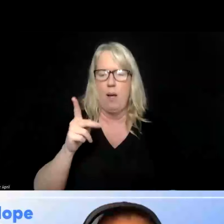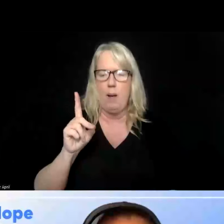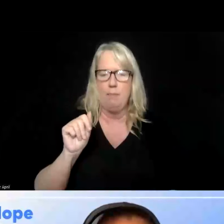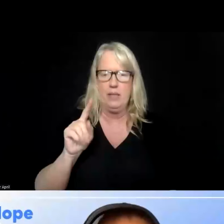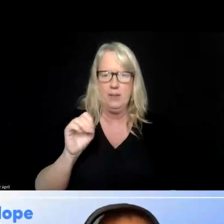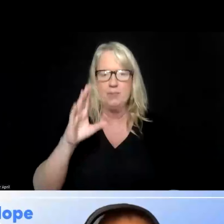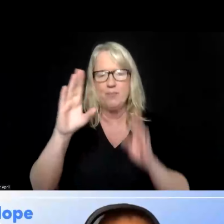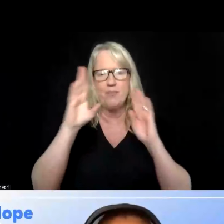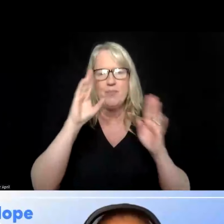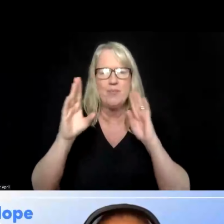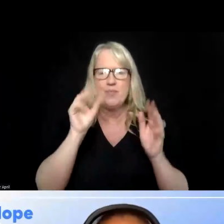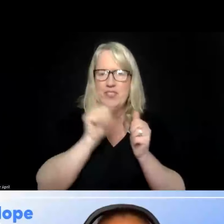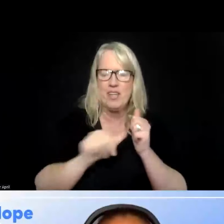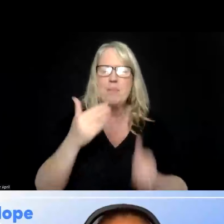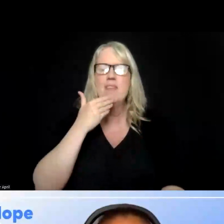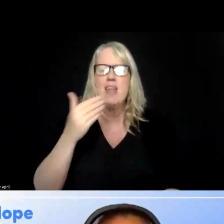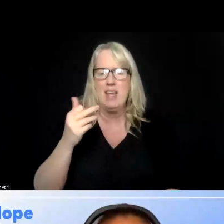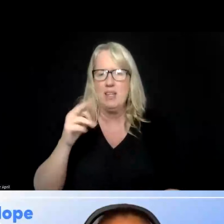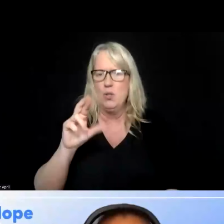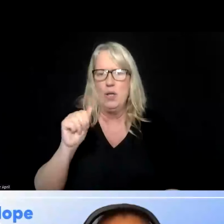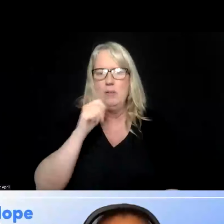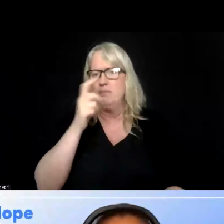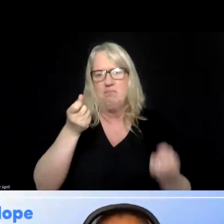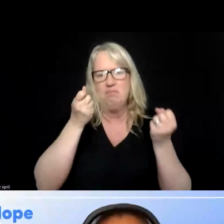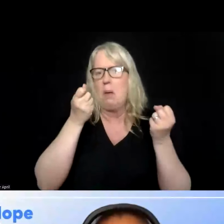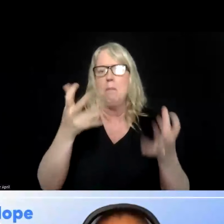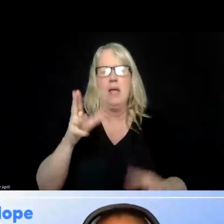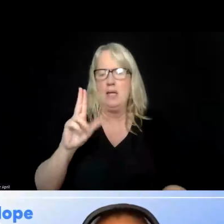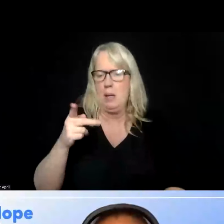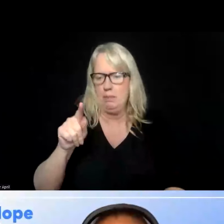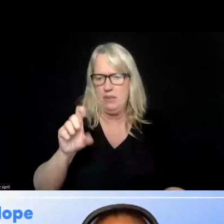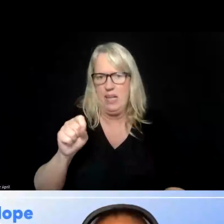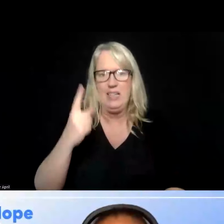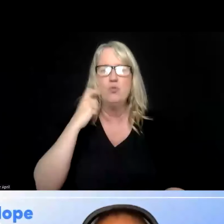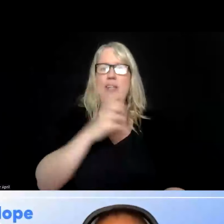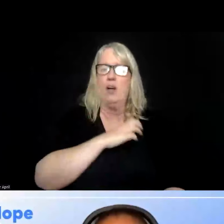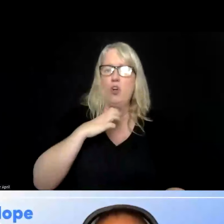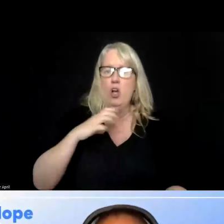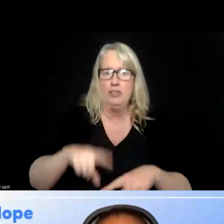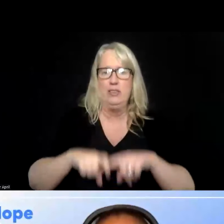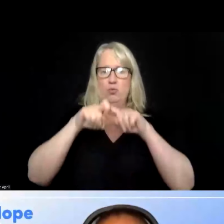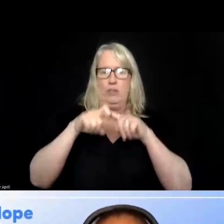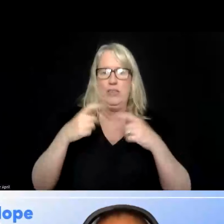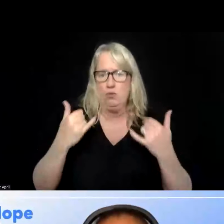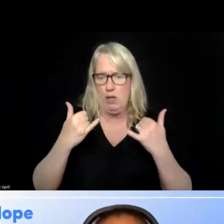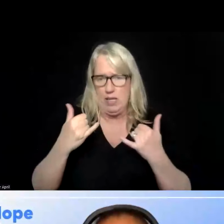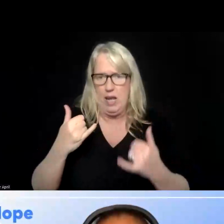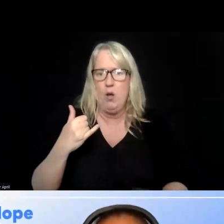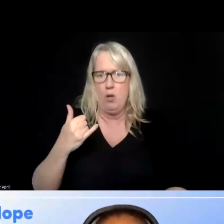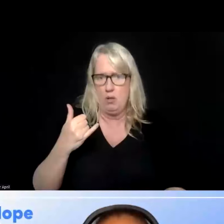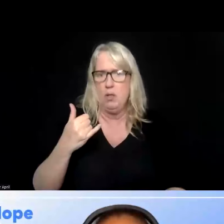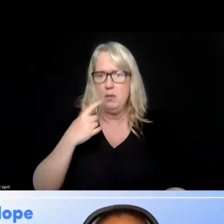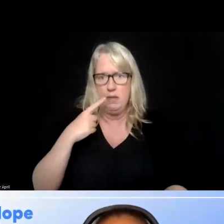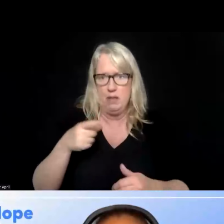Hi, everyone. Thanks, Laura. So we don't have many updates for today. Congress is in recess at the moment, but two things that we can note are, first,